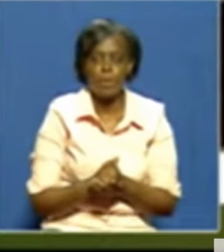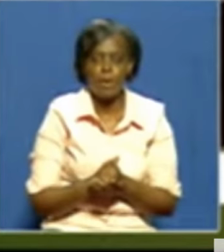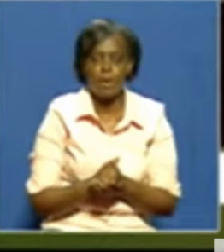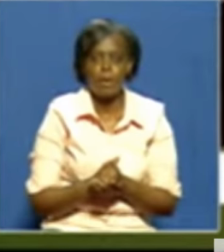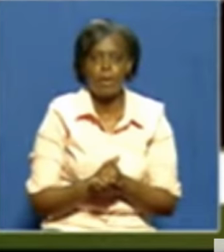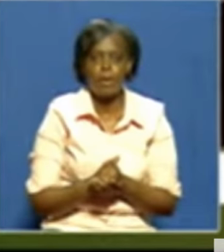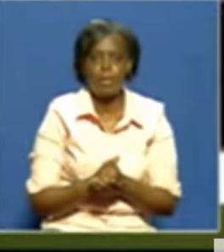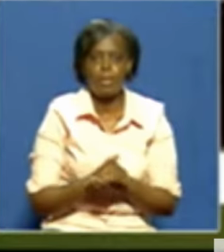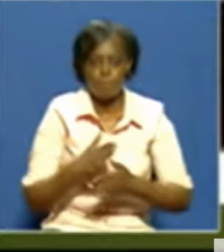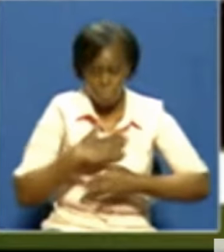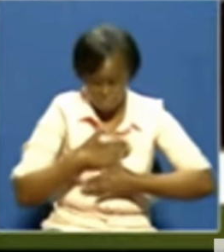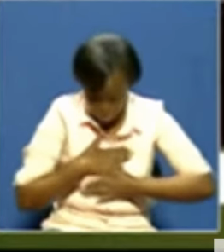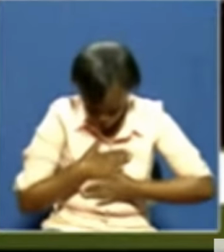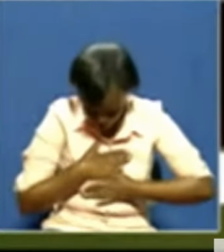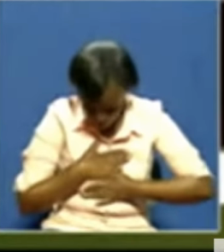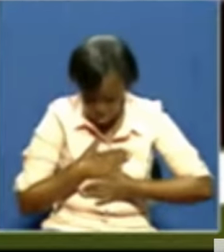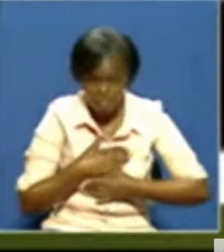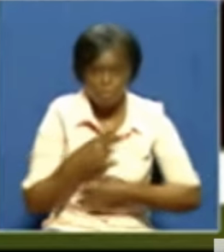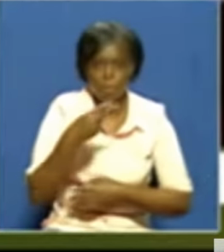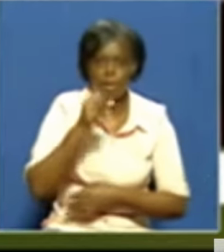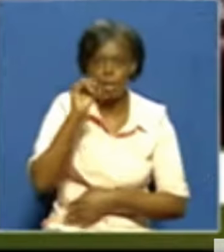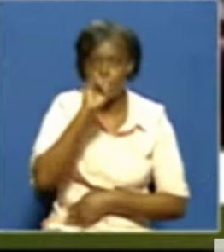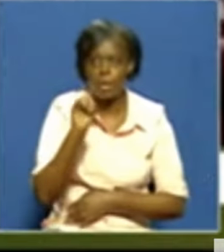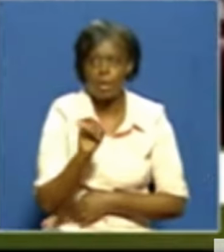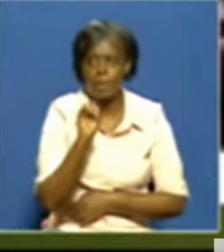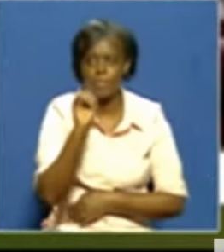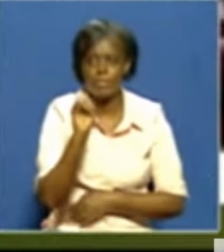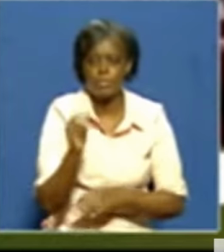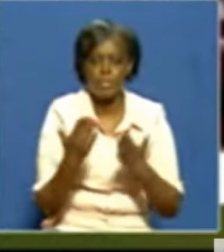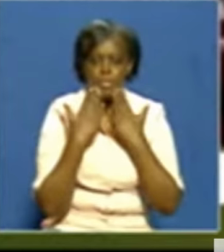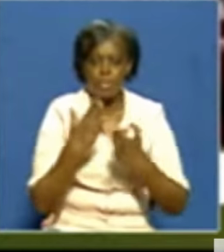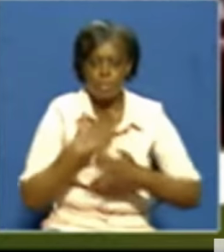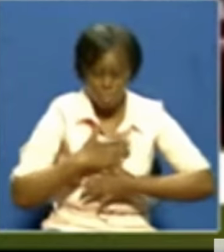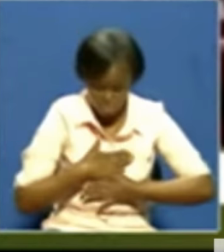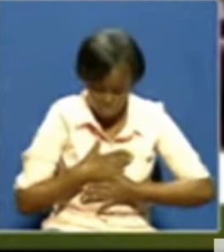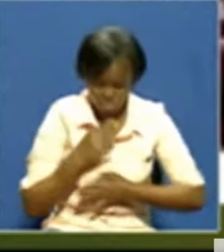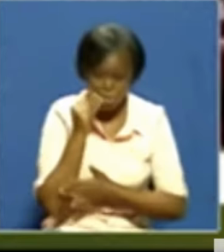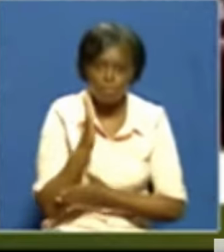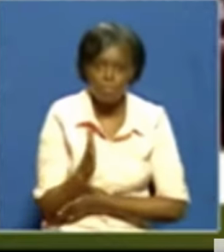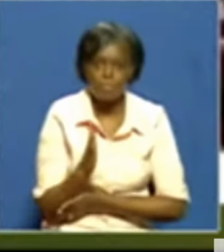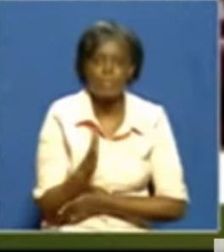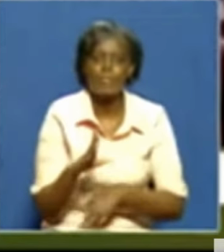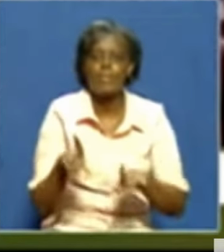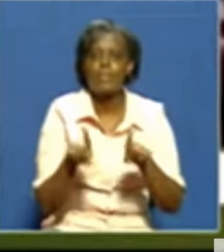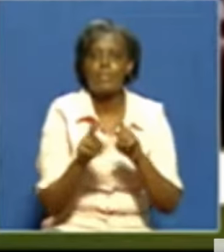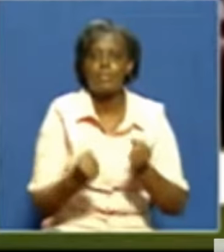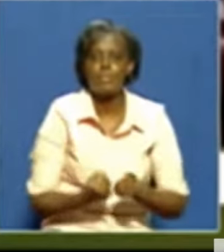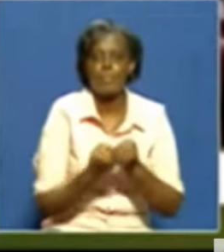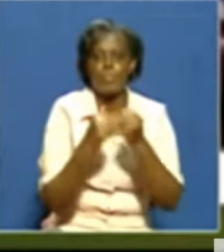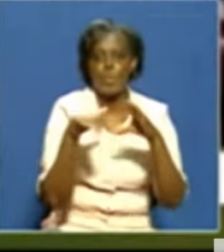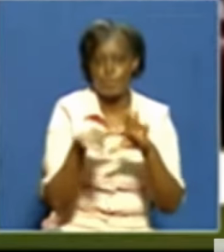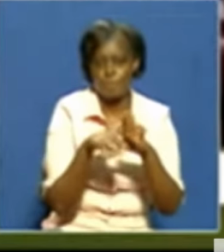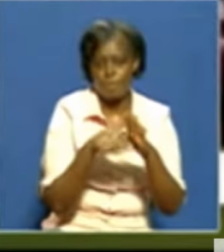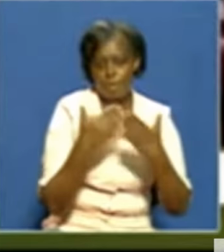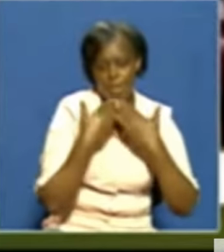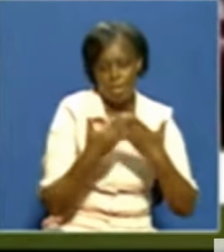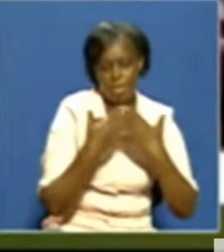Honorable Haji. Thank you, Honorable Speaker. Honorable Speaker, I wish also to join my colleagues in thanking